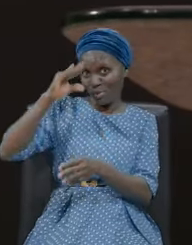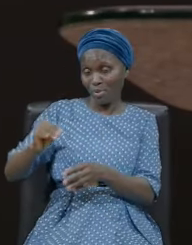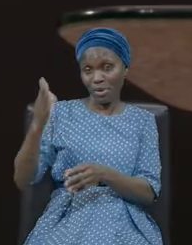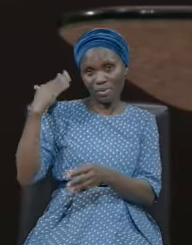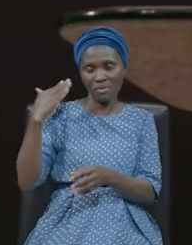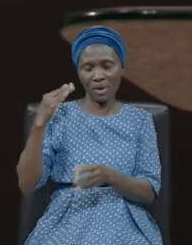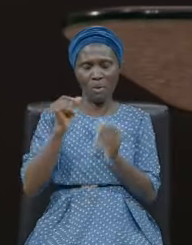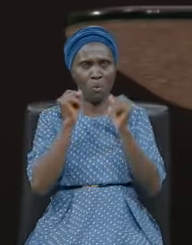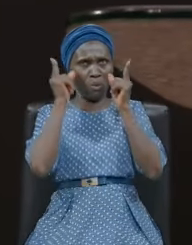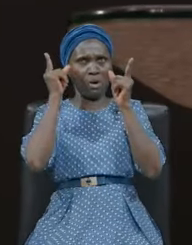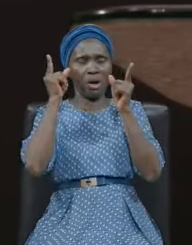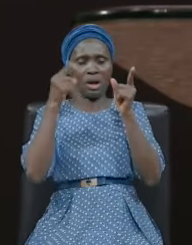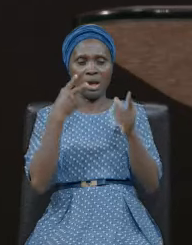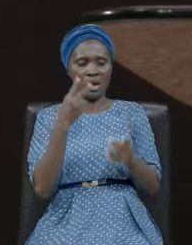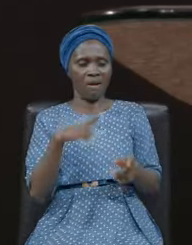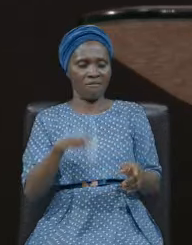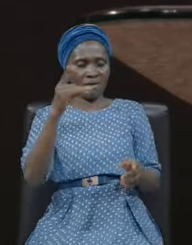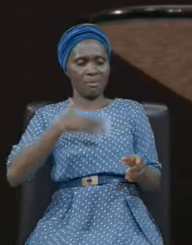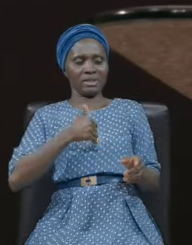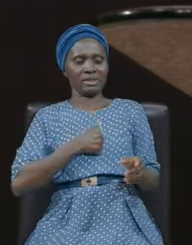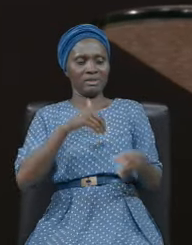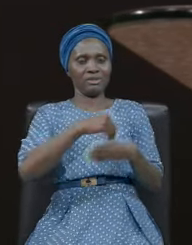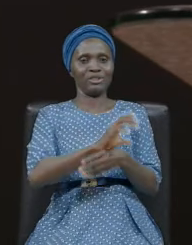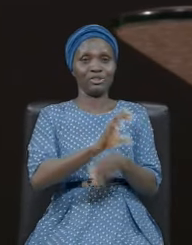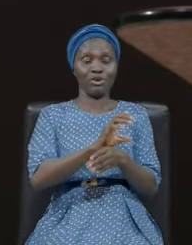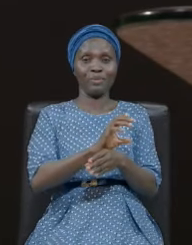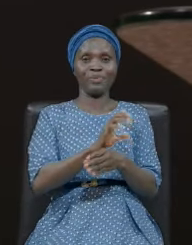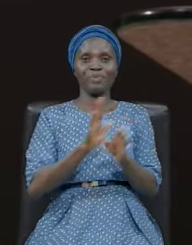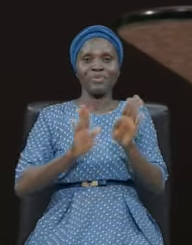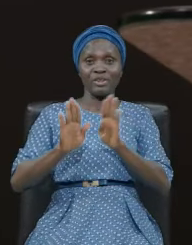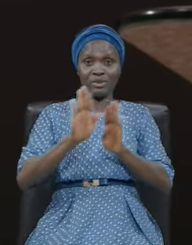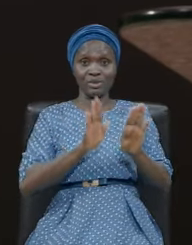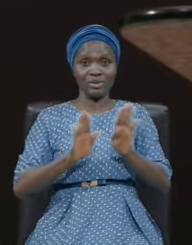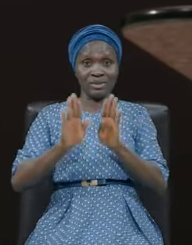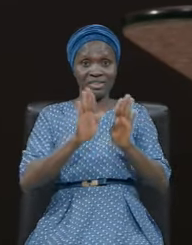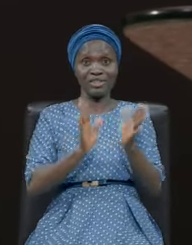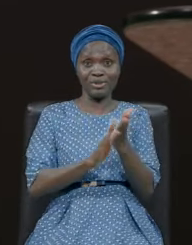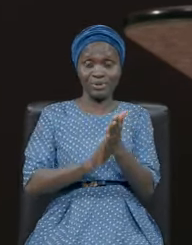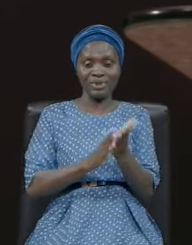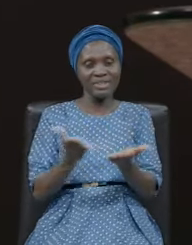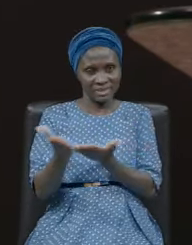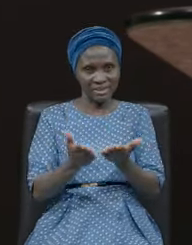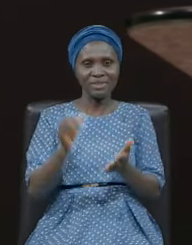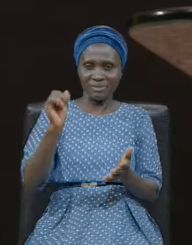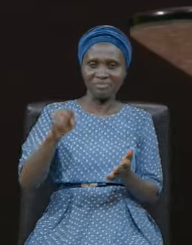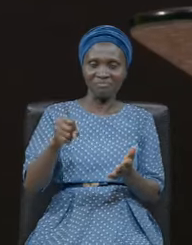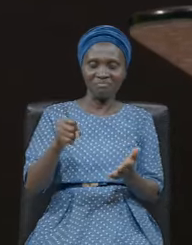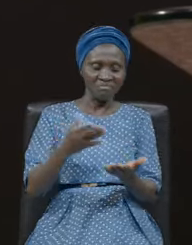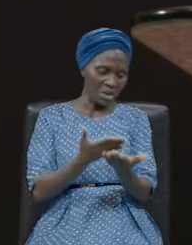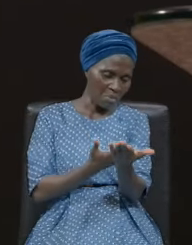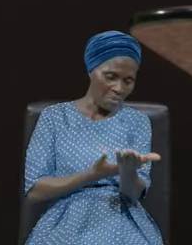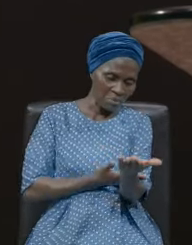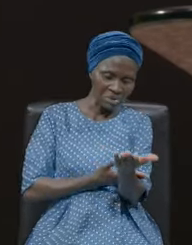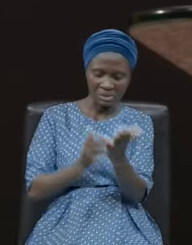in church. Sunday school, yes. Services, yes. Morning devotion